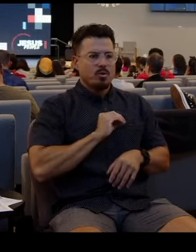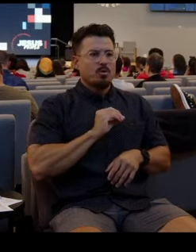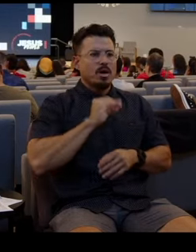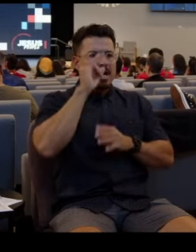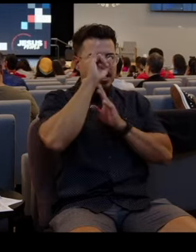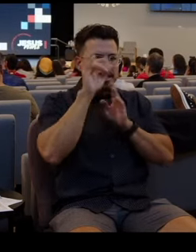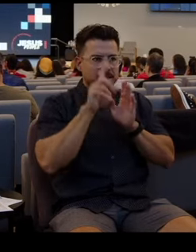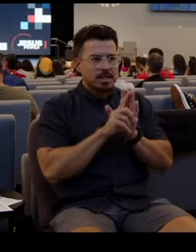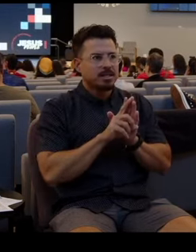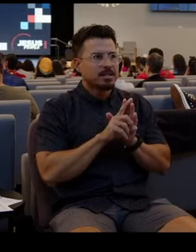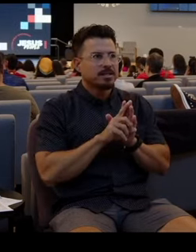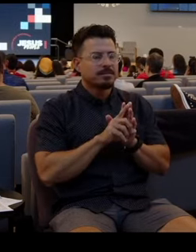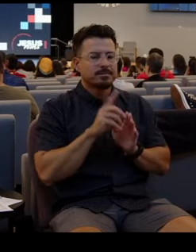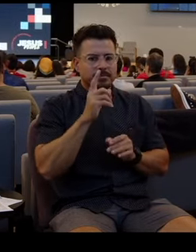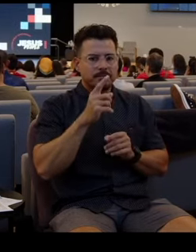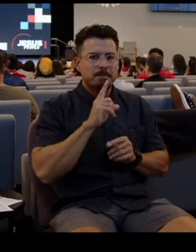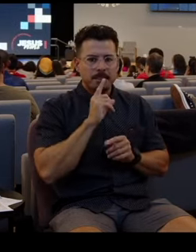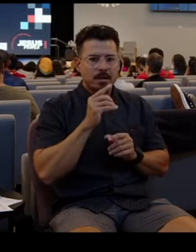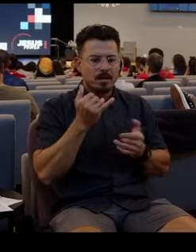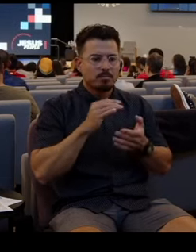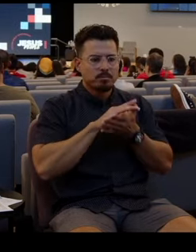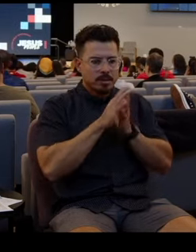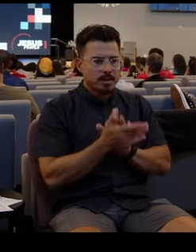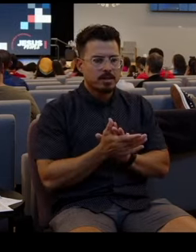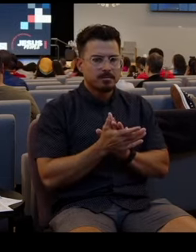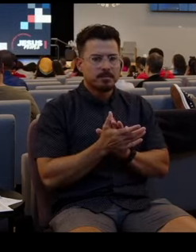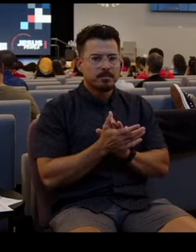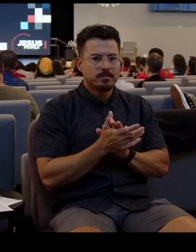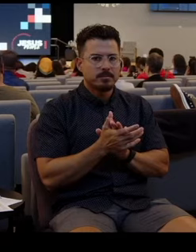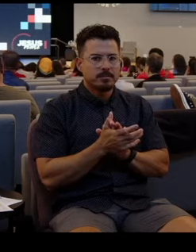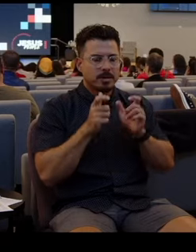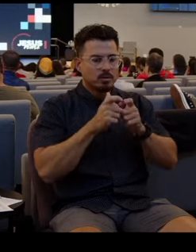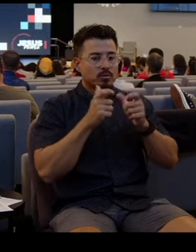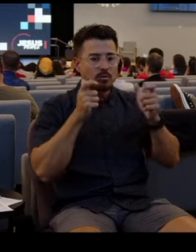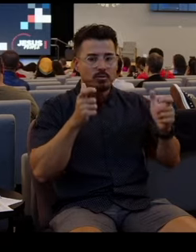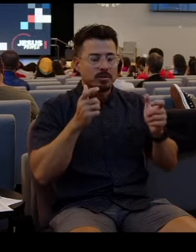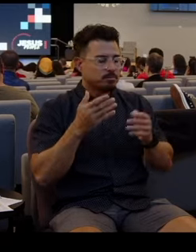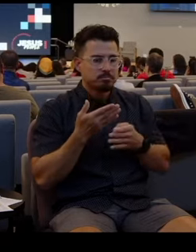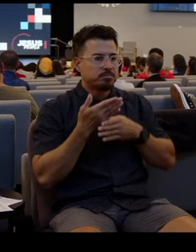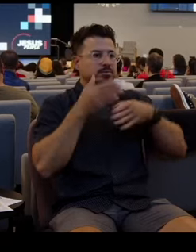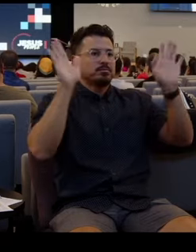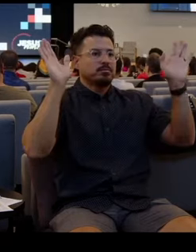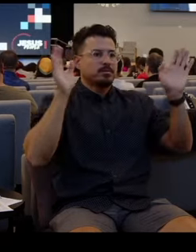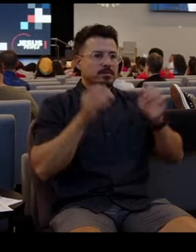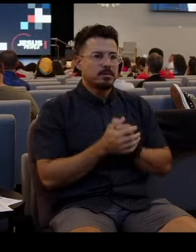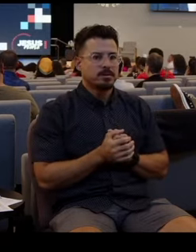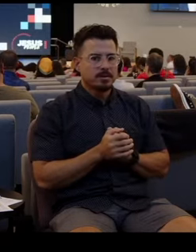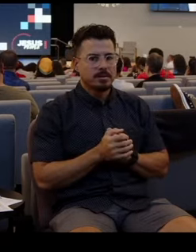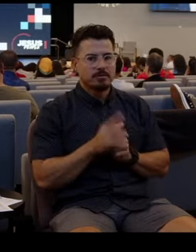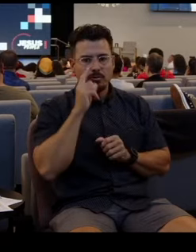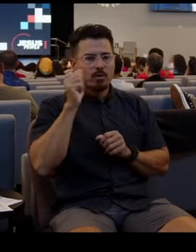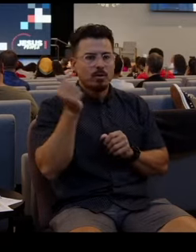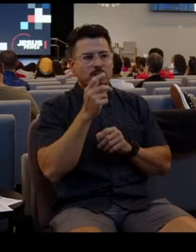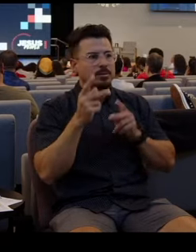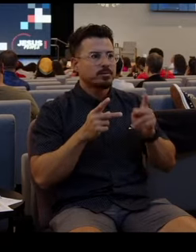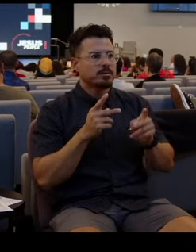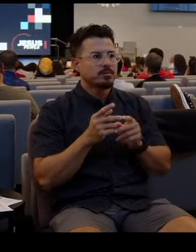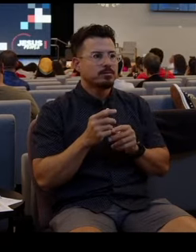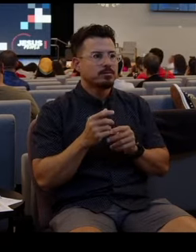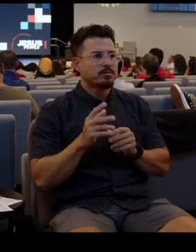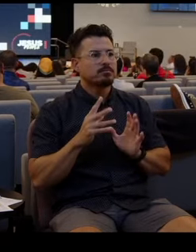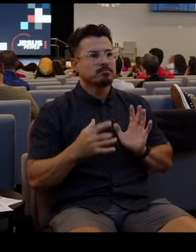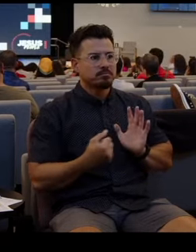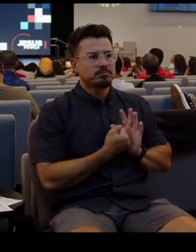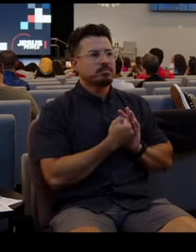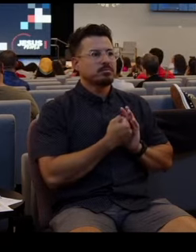And it resulted, ultimately, in a great breakthrough for everybody. Just throwing this in for free,